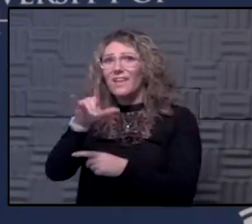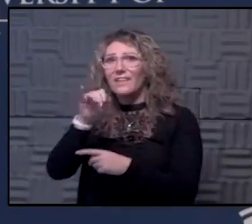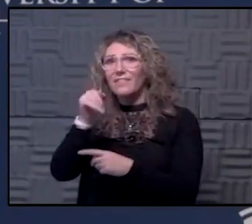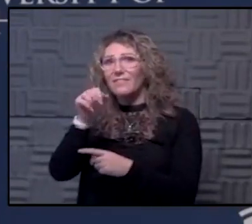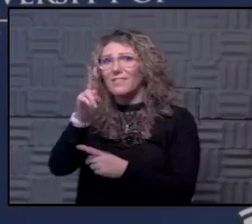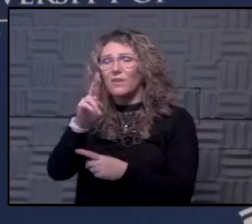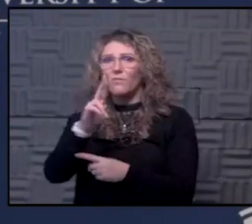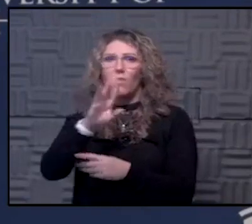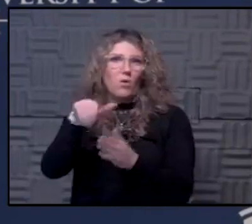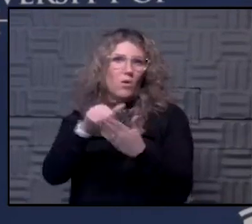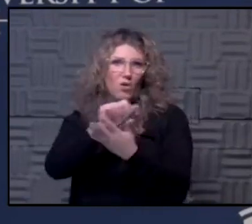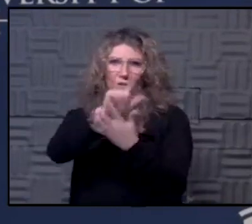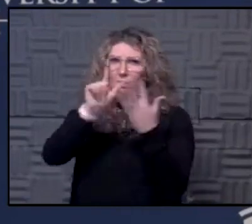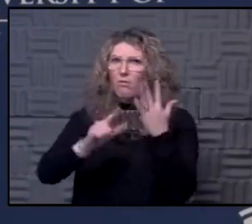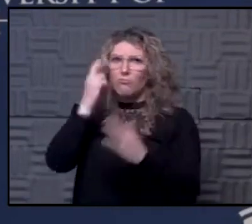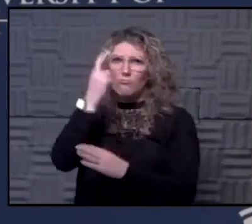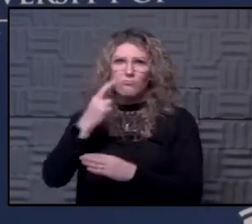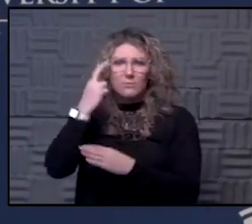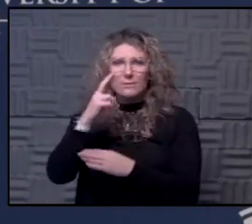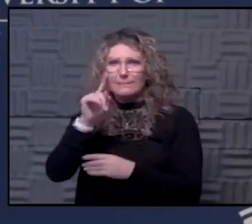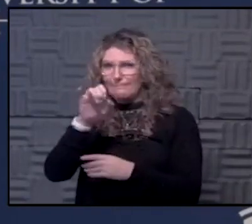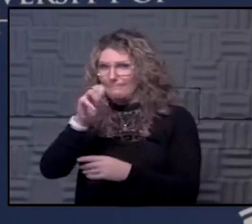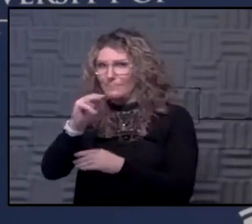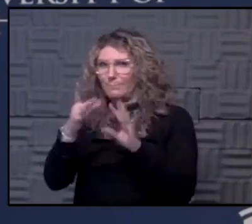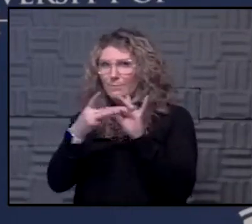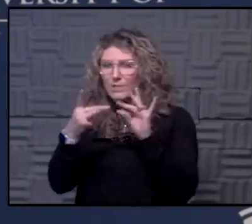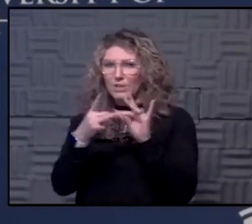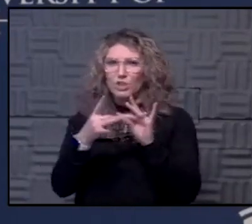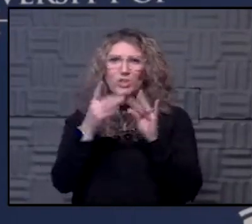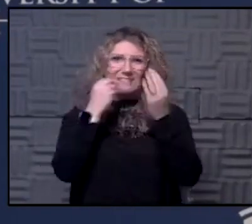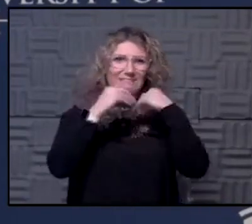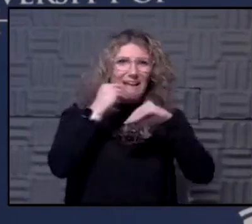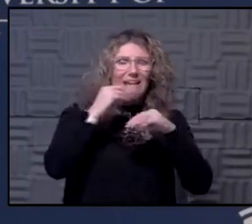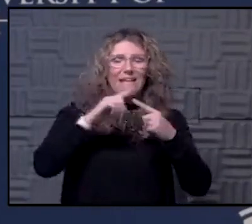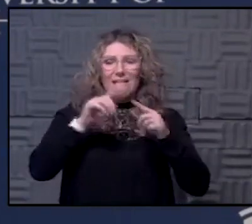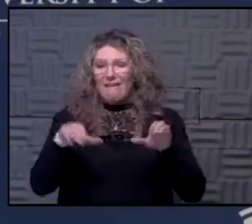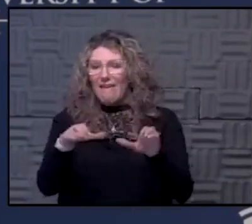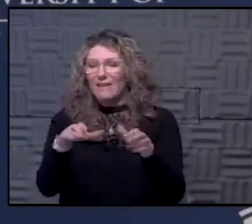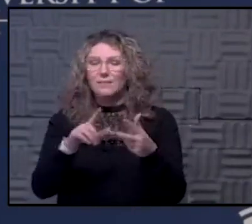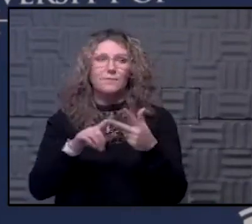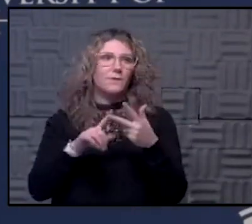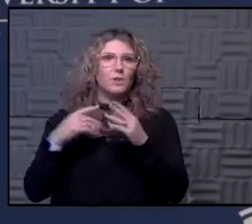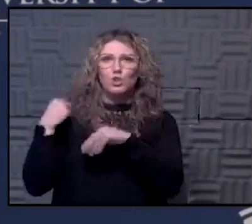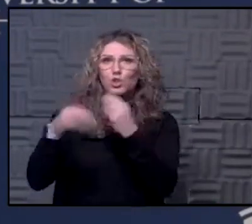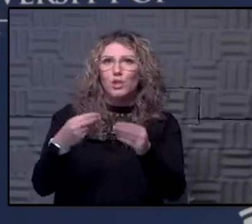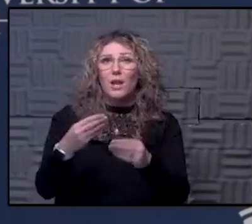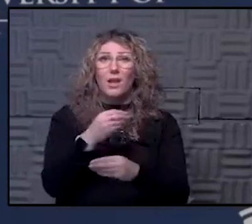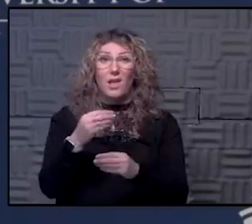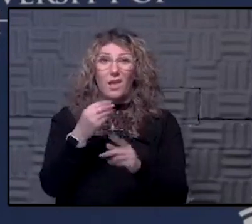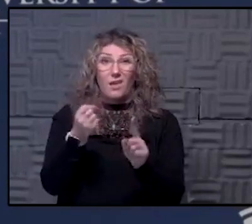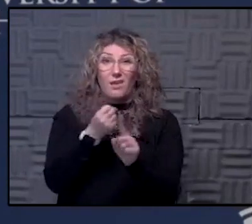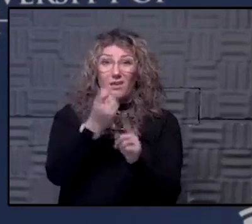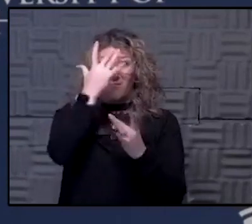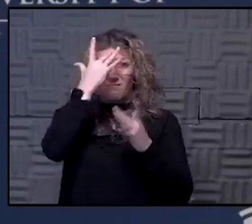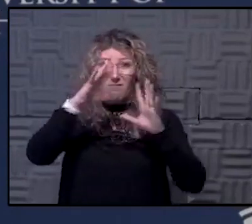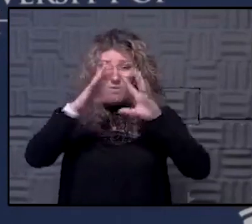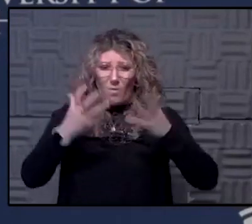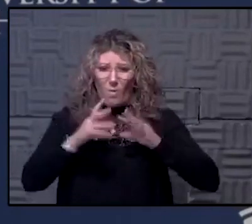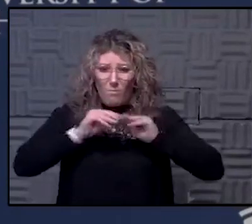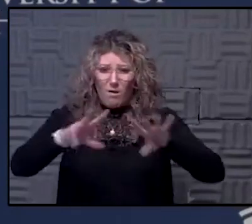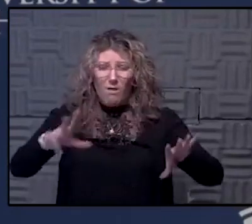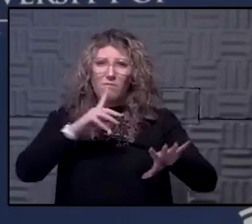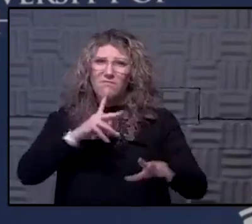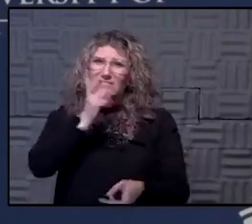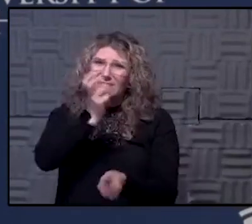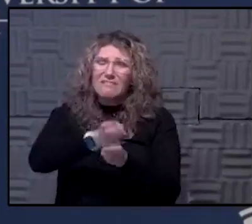Tim just mentioned with our diet, lack of activity, obviously some genetics thrown in there. And the pandemic has been really hard on fatty liver because